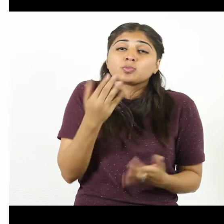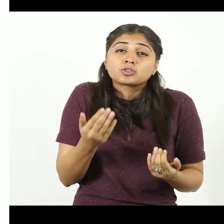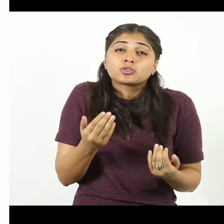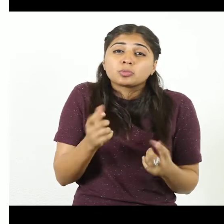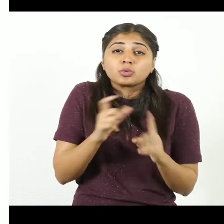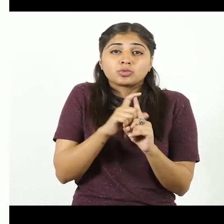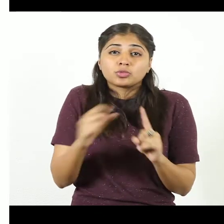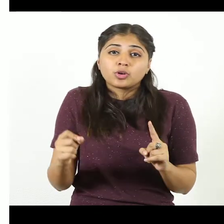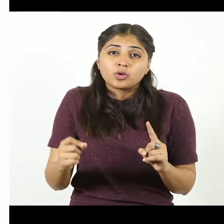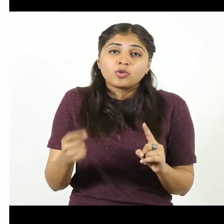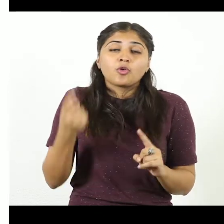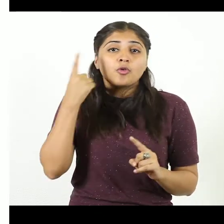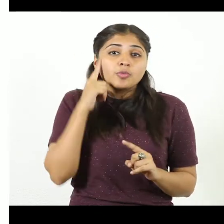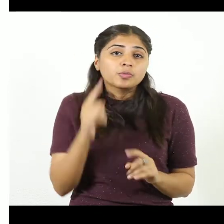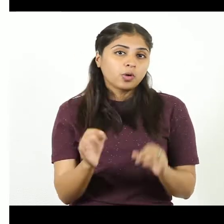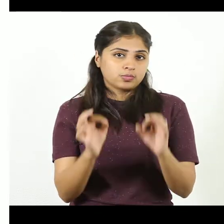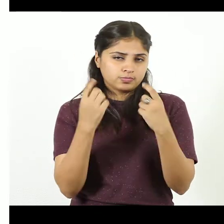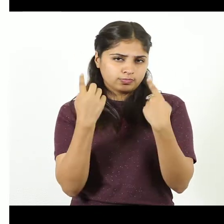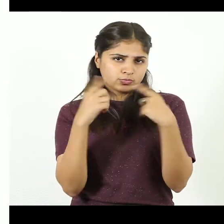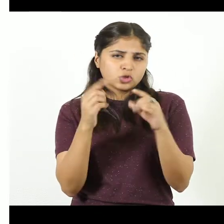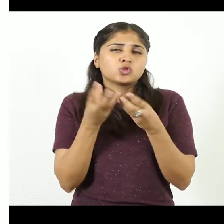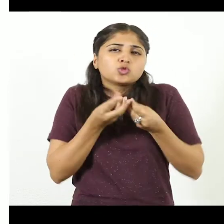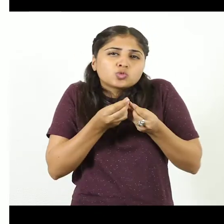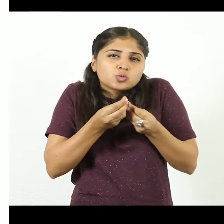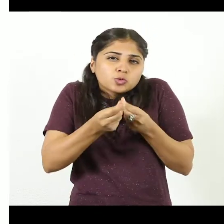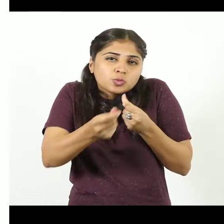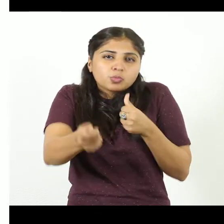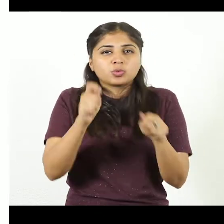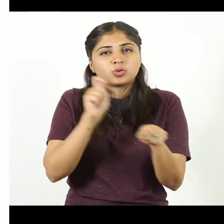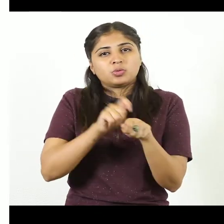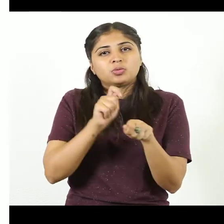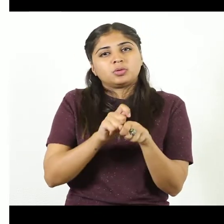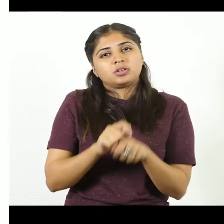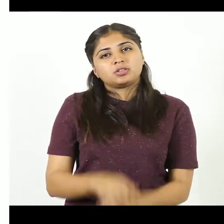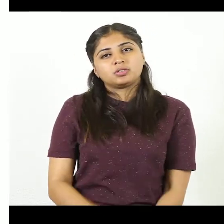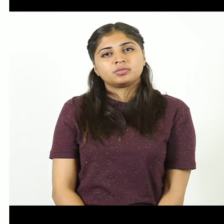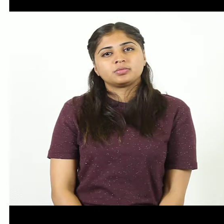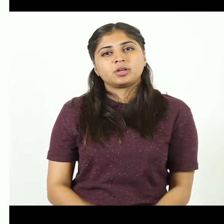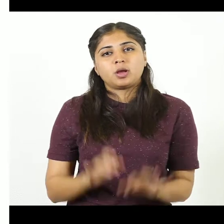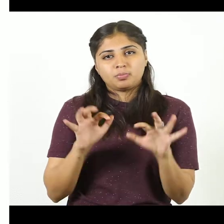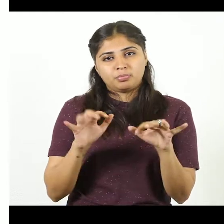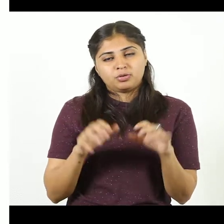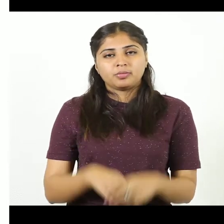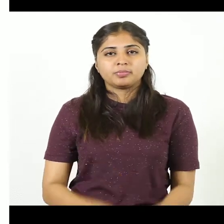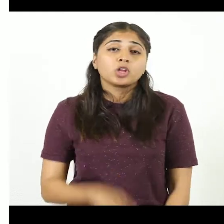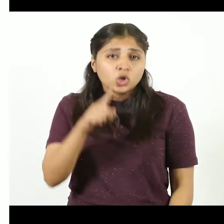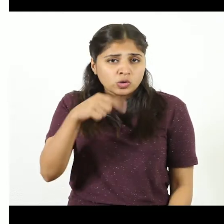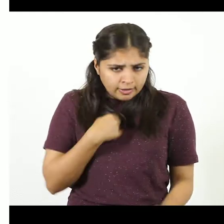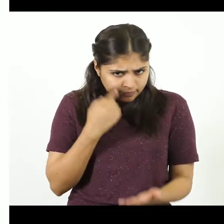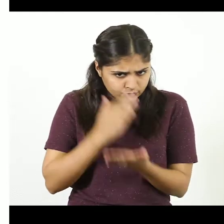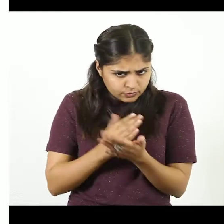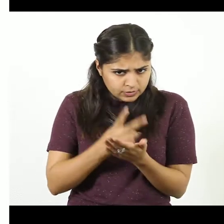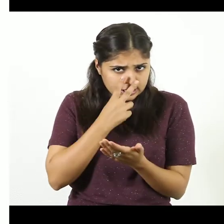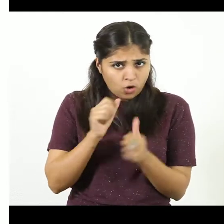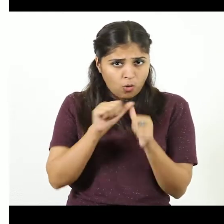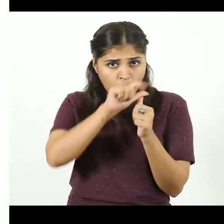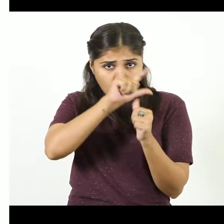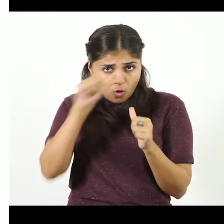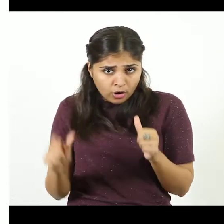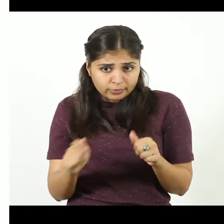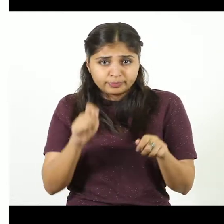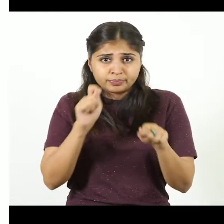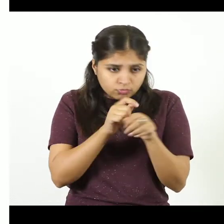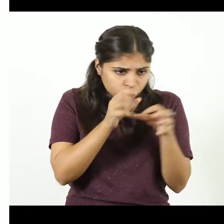perform for the smooth functioning of their computers. Make sure all components of the affected computer system,